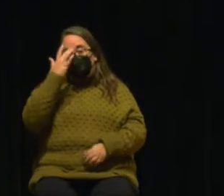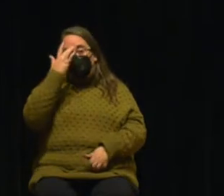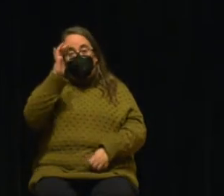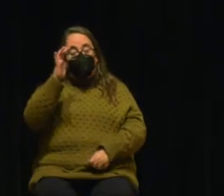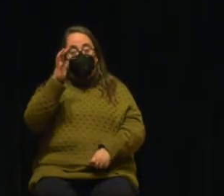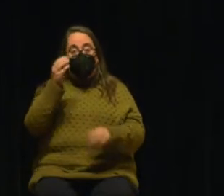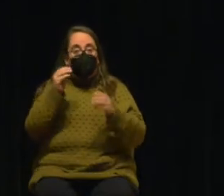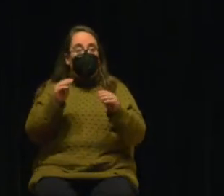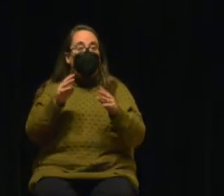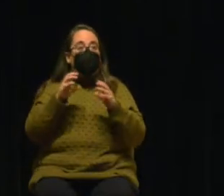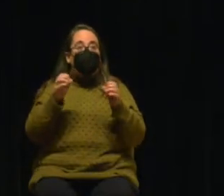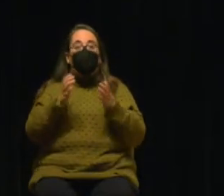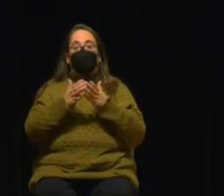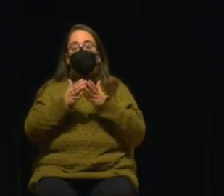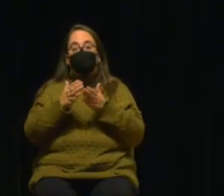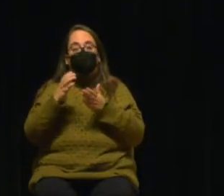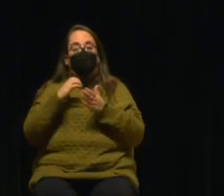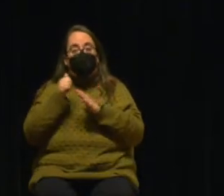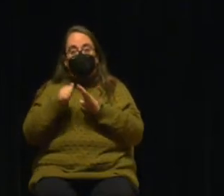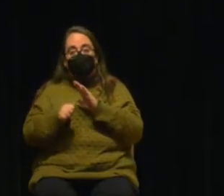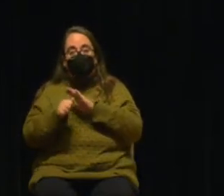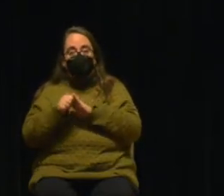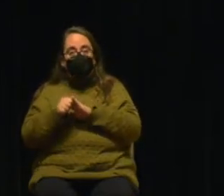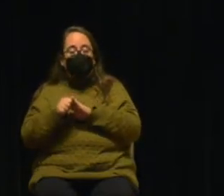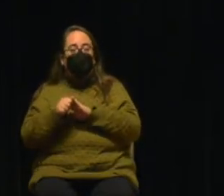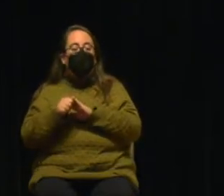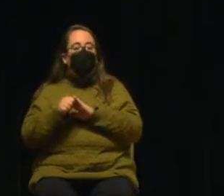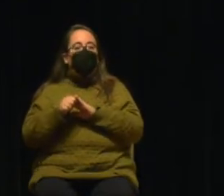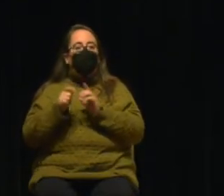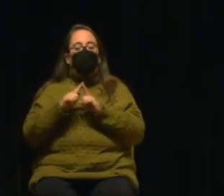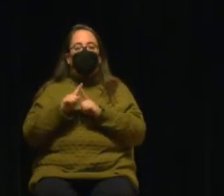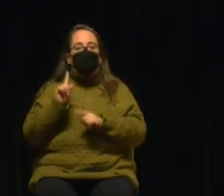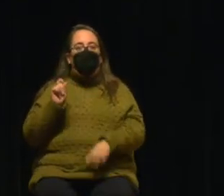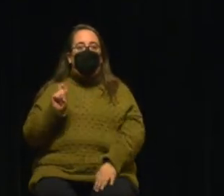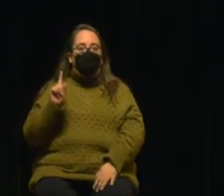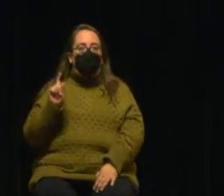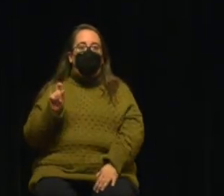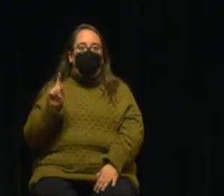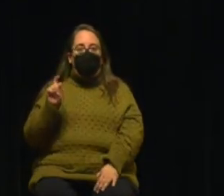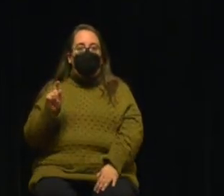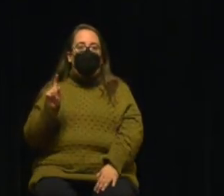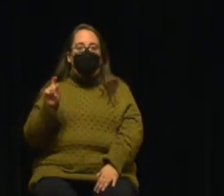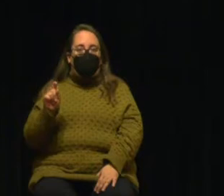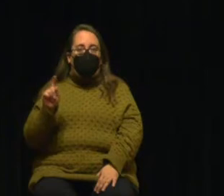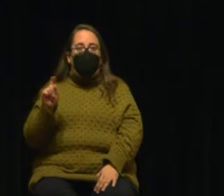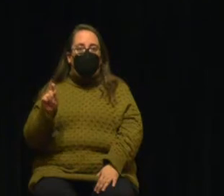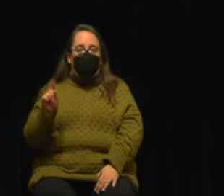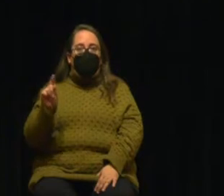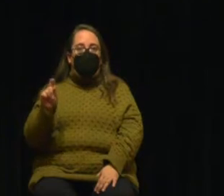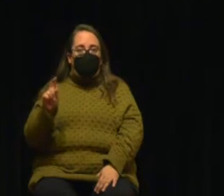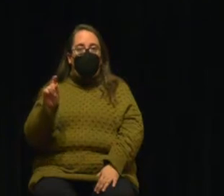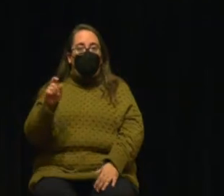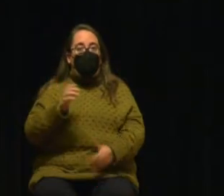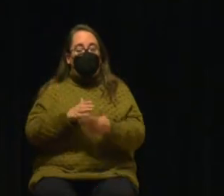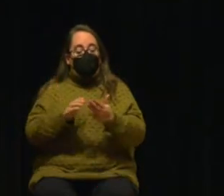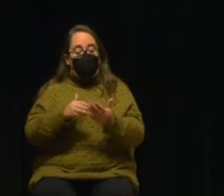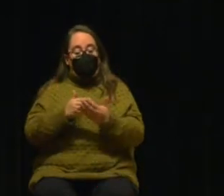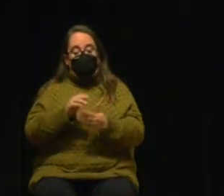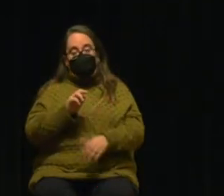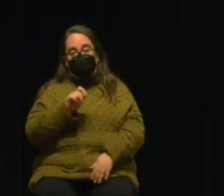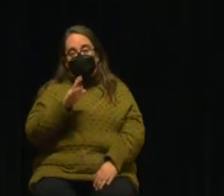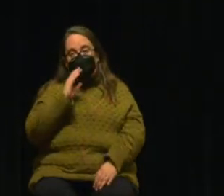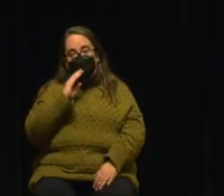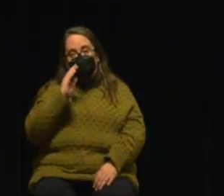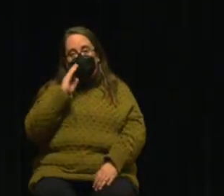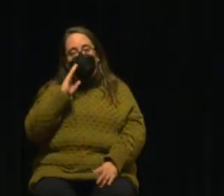any ship captain smuggling him. They simply walked. And some of them simply arrived at Still's home or